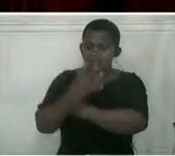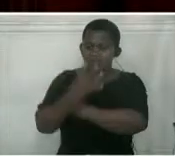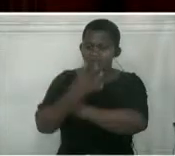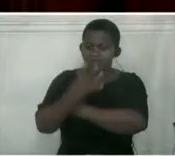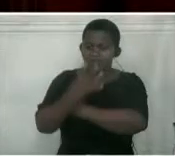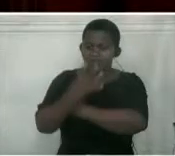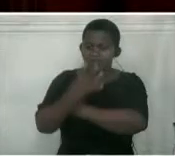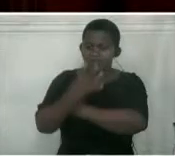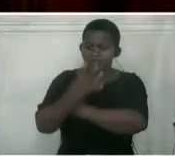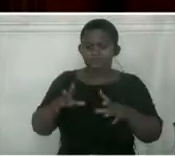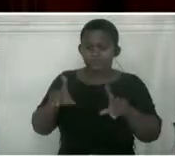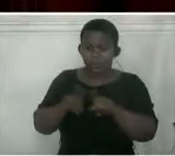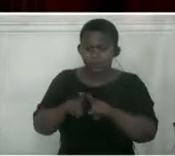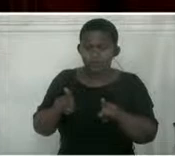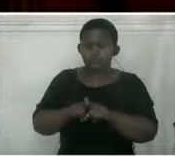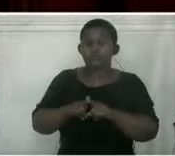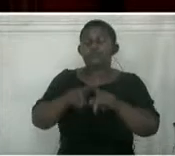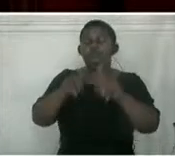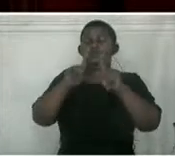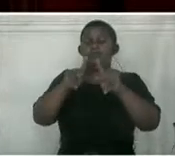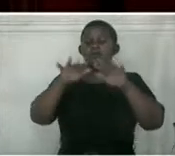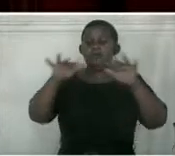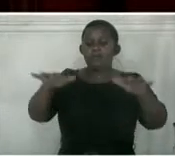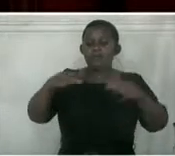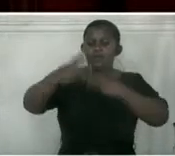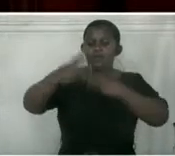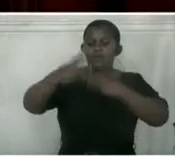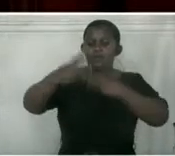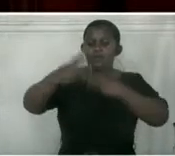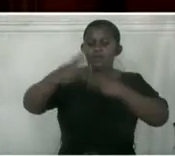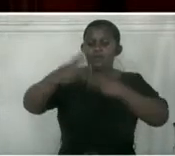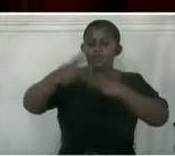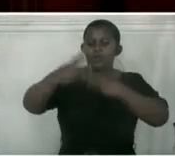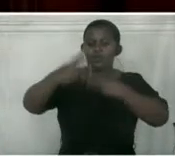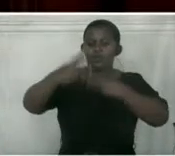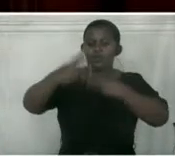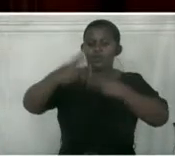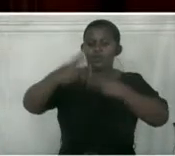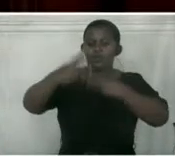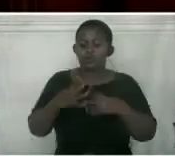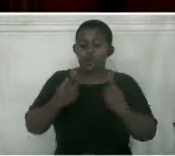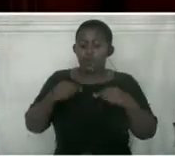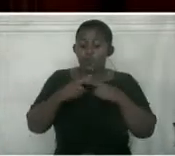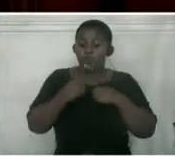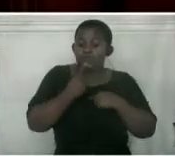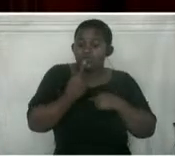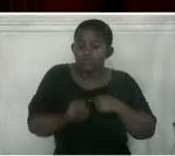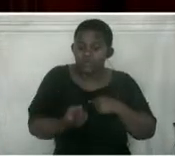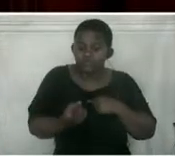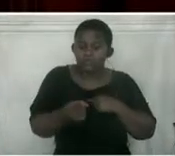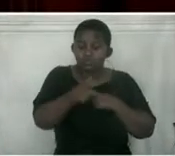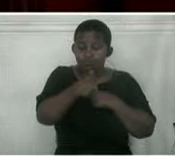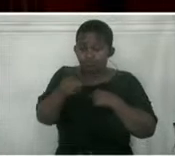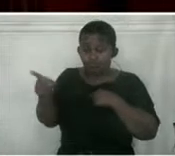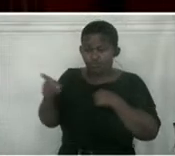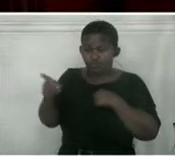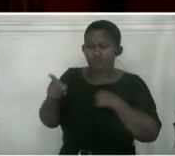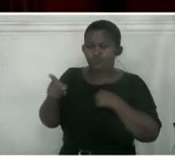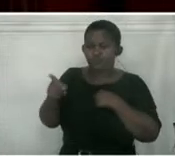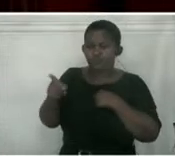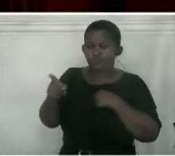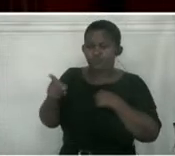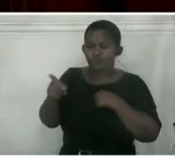advisors, and the public servants. And to our public servants, we say, you are